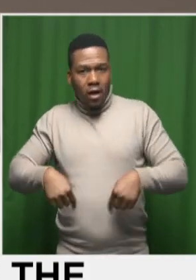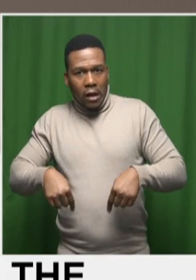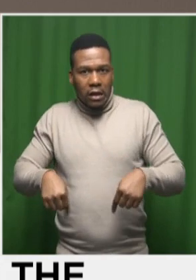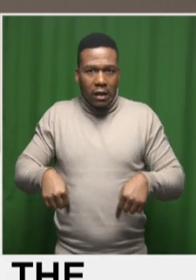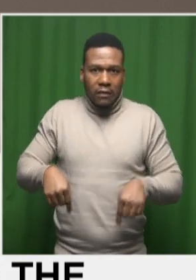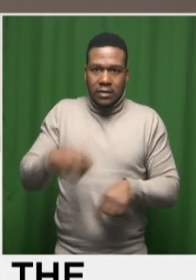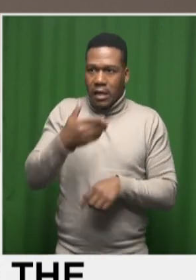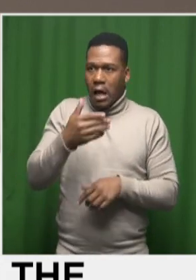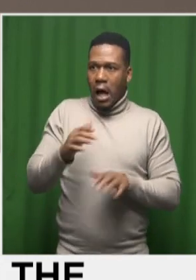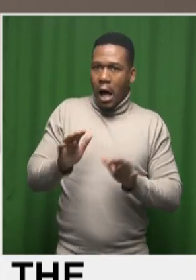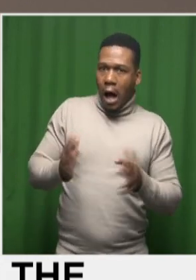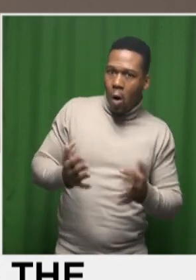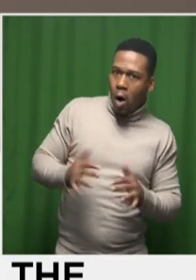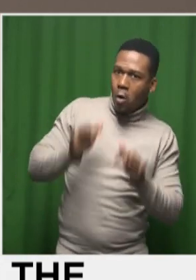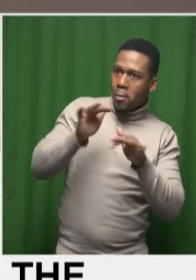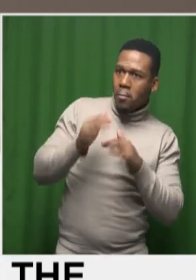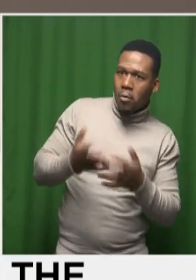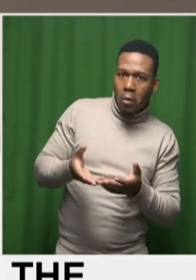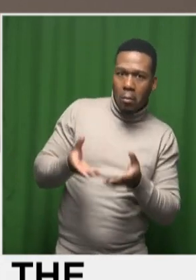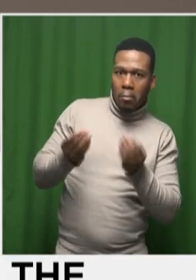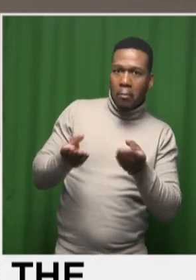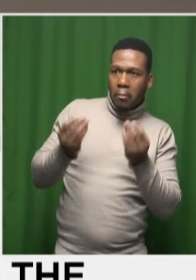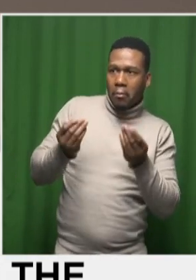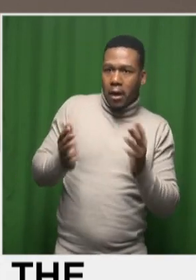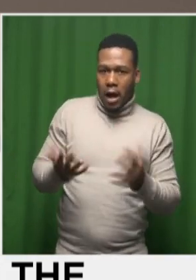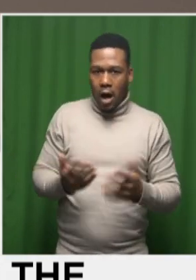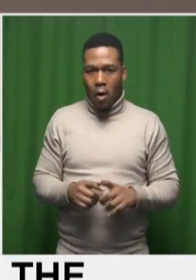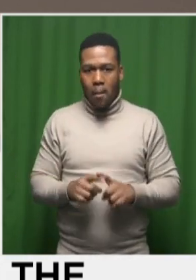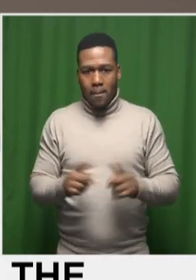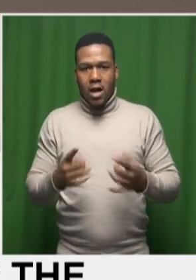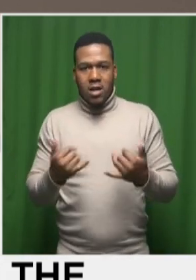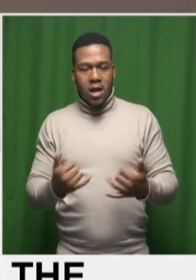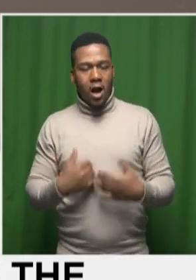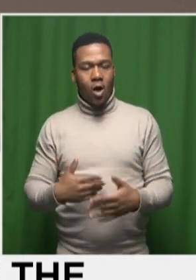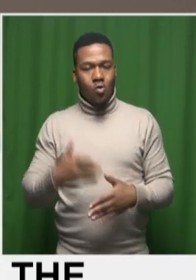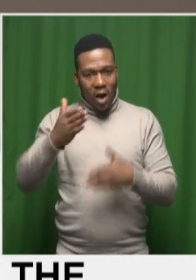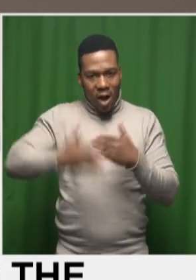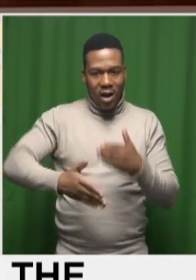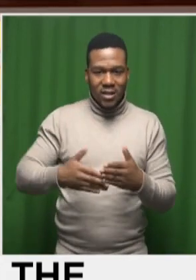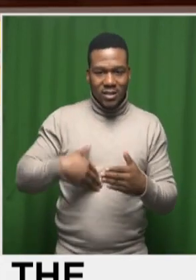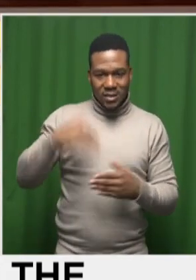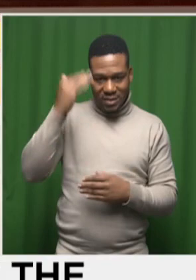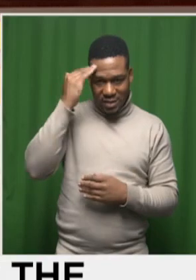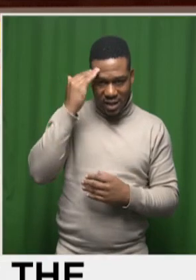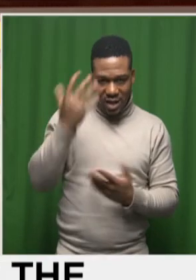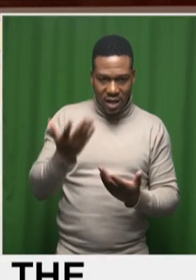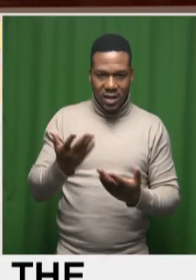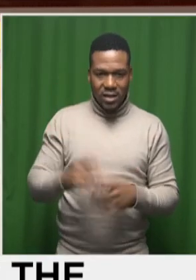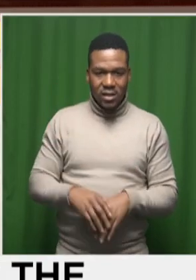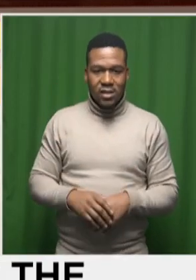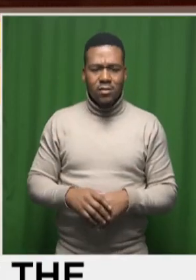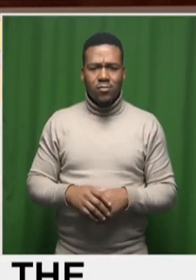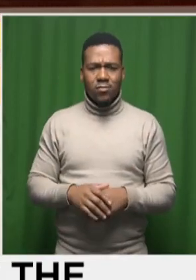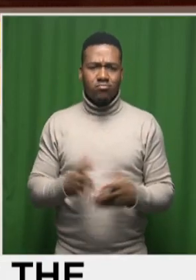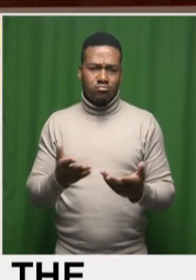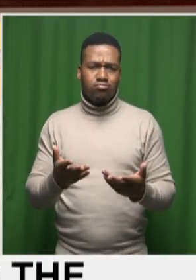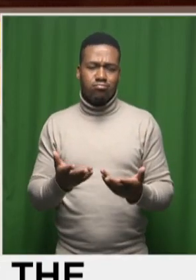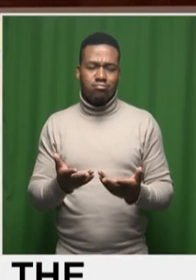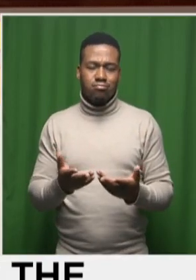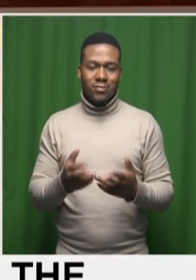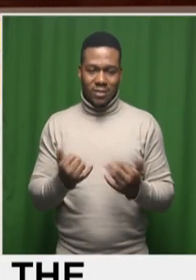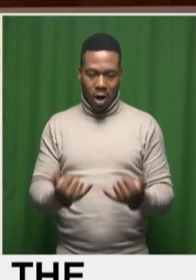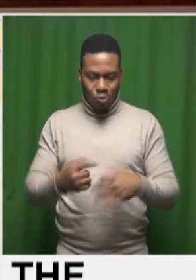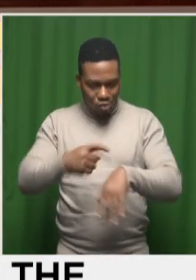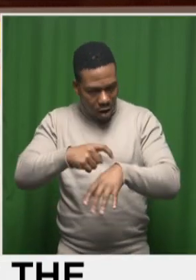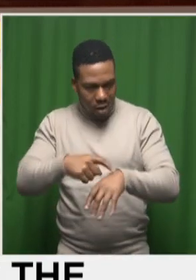be received, how it was going to come out. But I do know at the end of it, we all were, you know, we were ready and said that it's